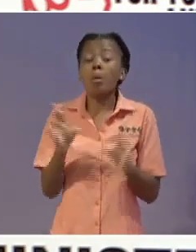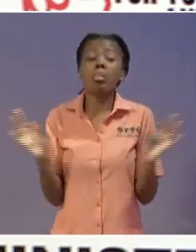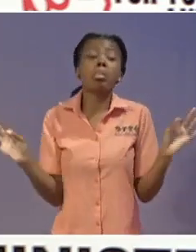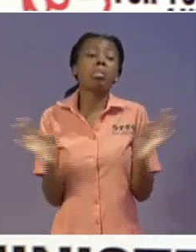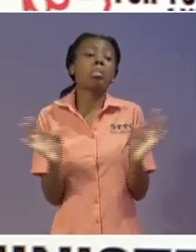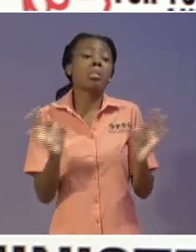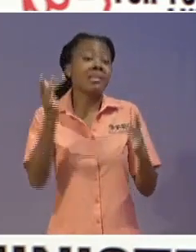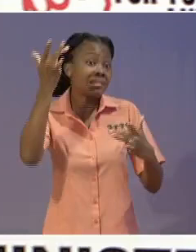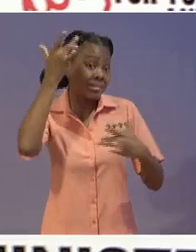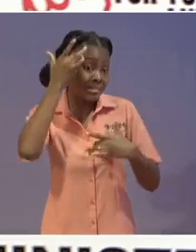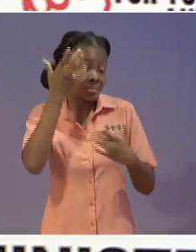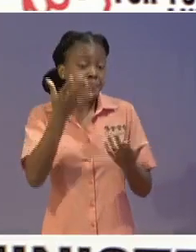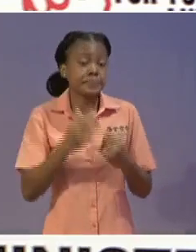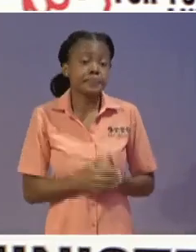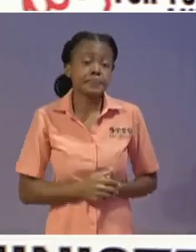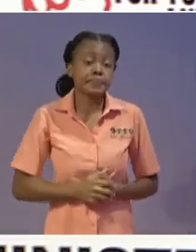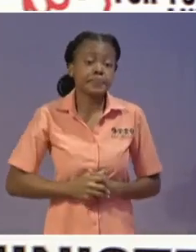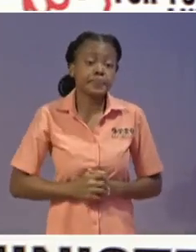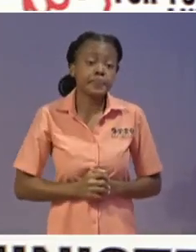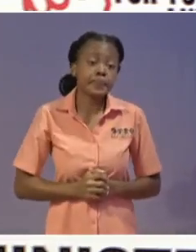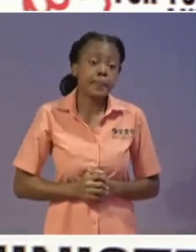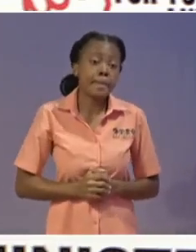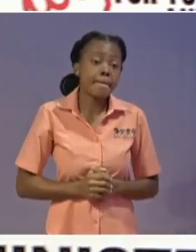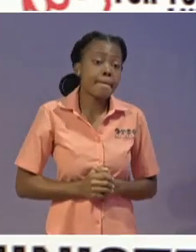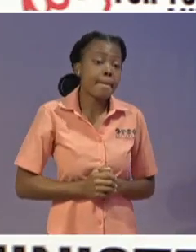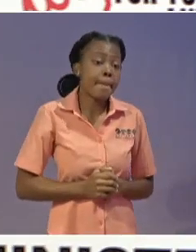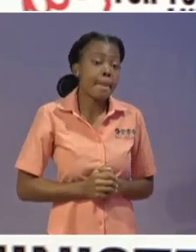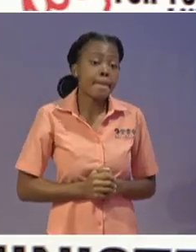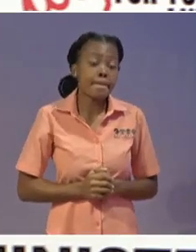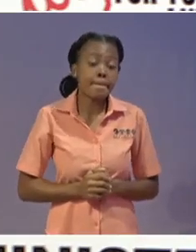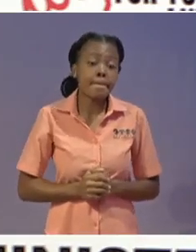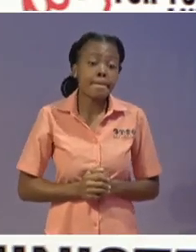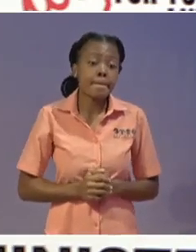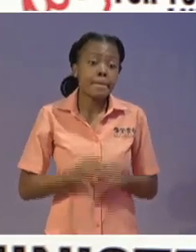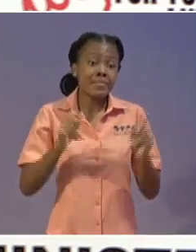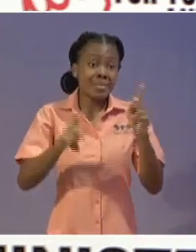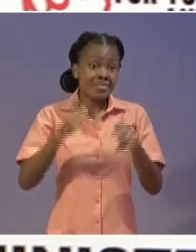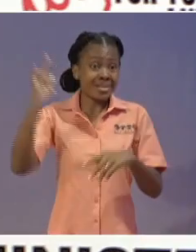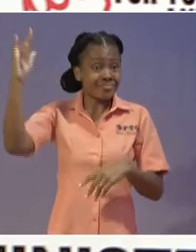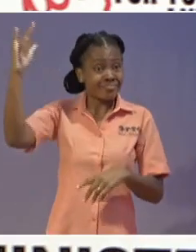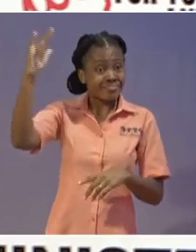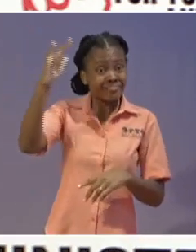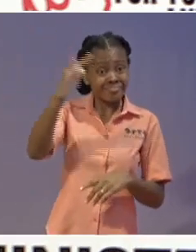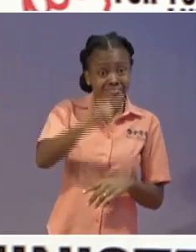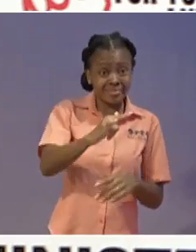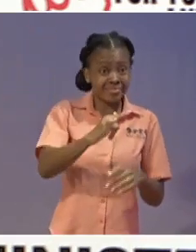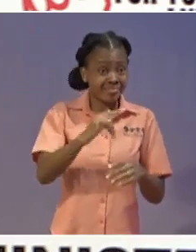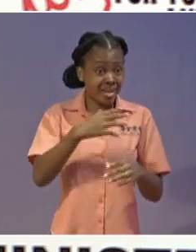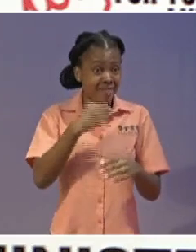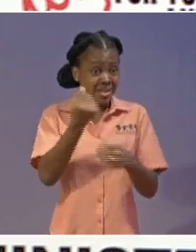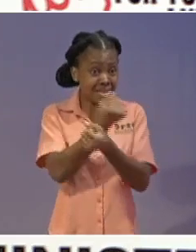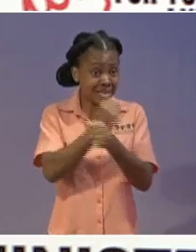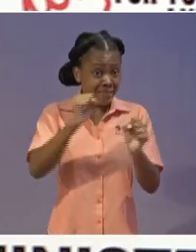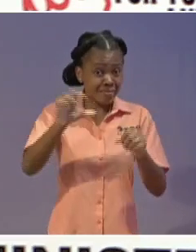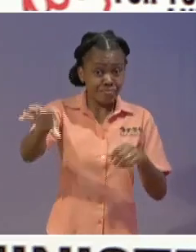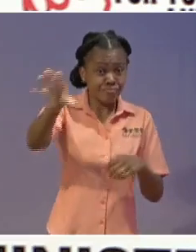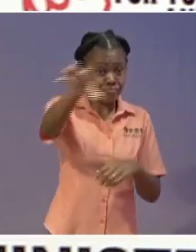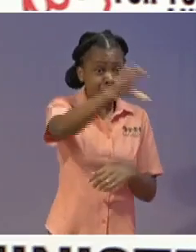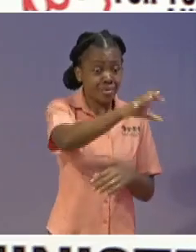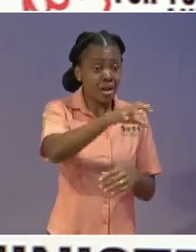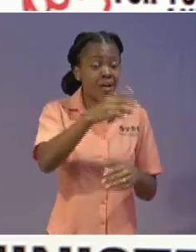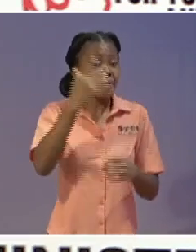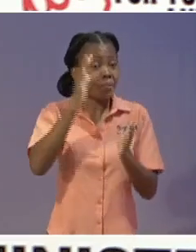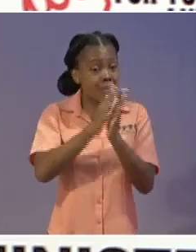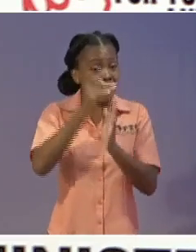to ask the PCR for that reason in terms of travel and safe zone. So generally speaking, I'm not